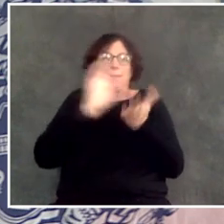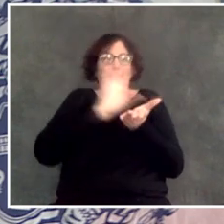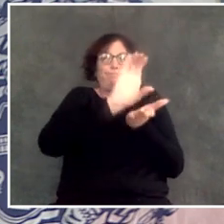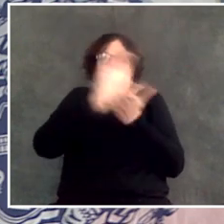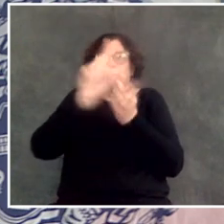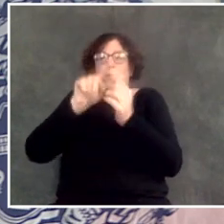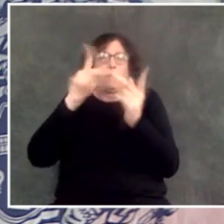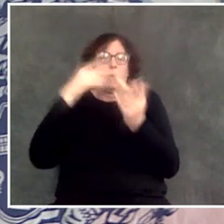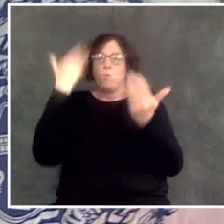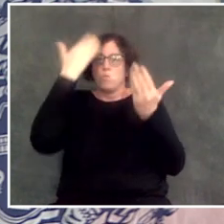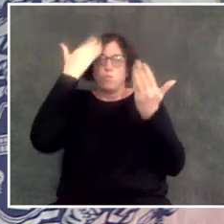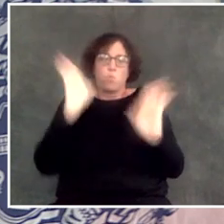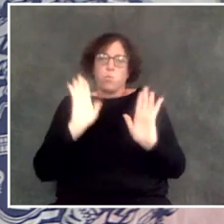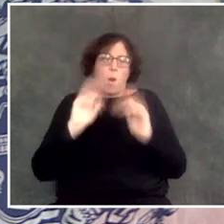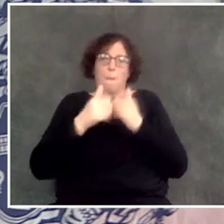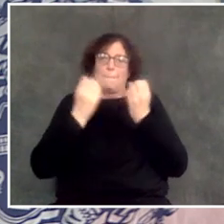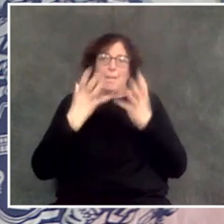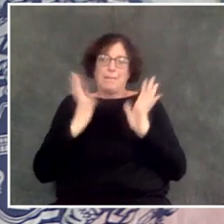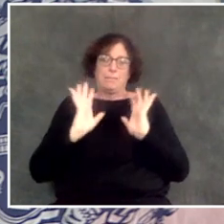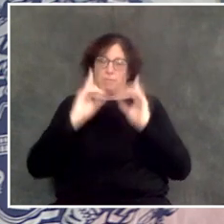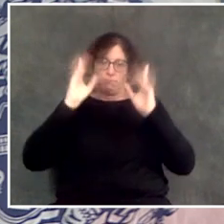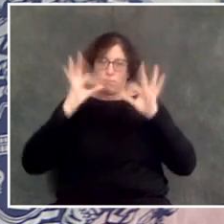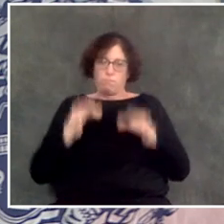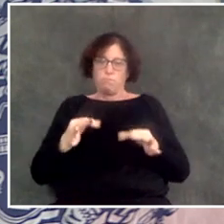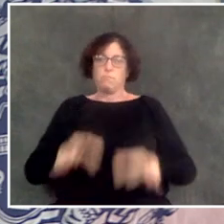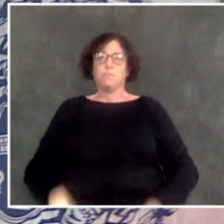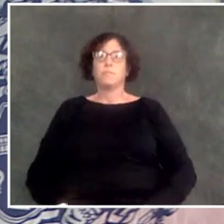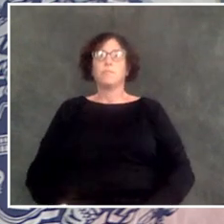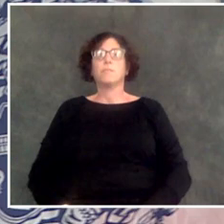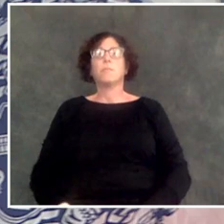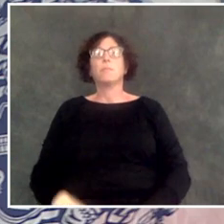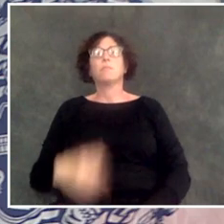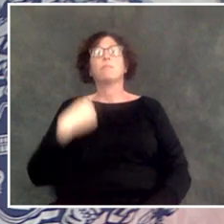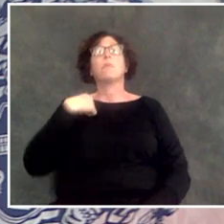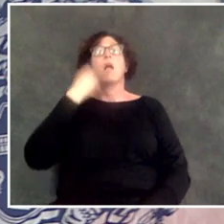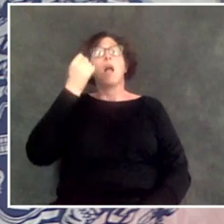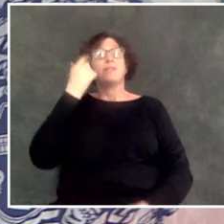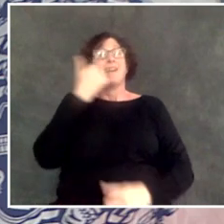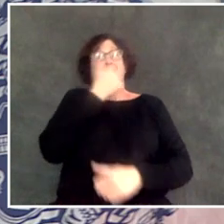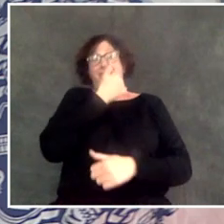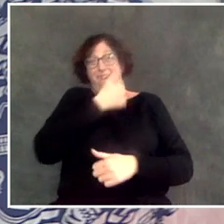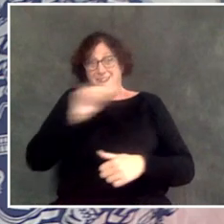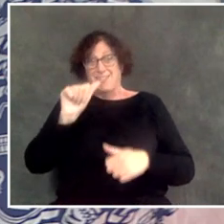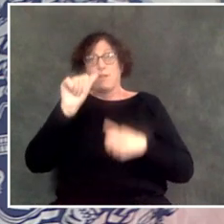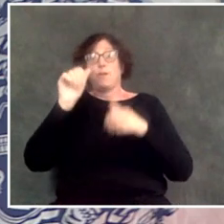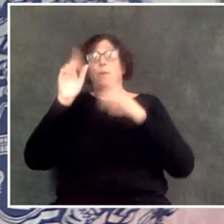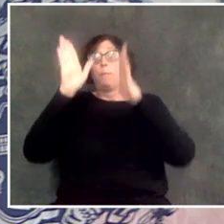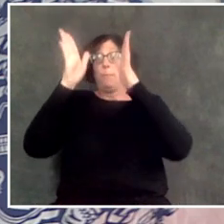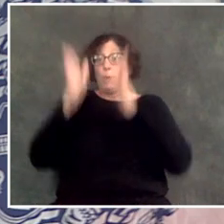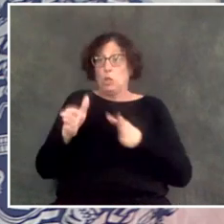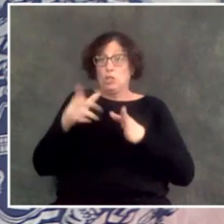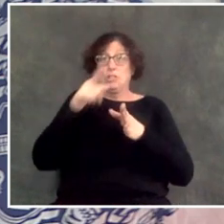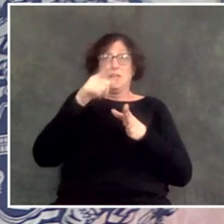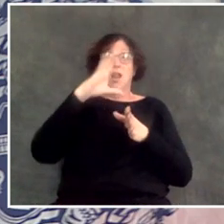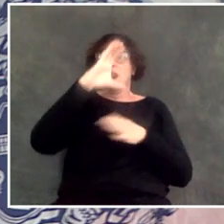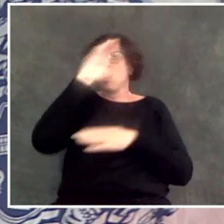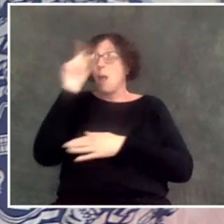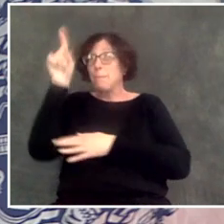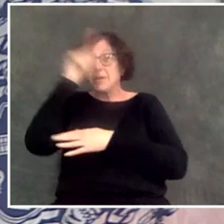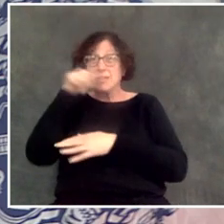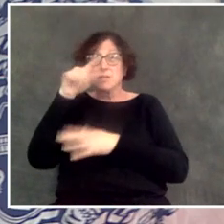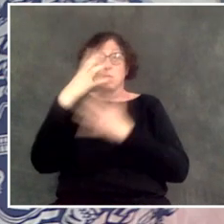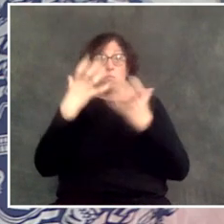and has something that's helpful. We have, you know, an organized system that we obviously want people to go through. That's the best way, by